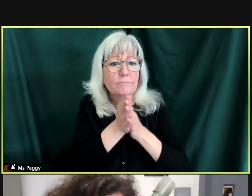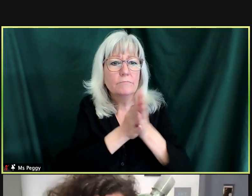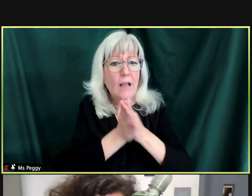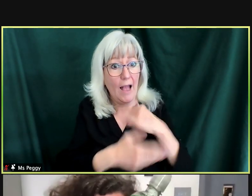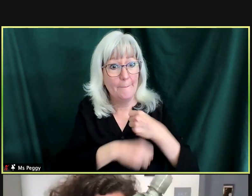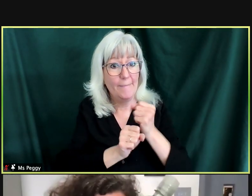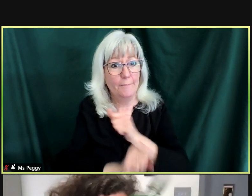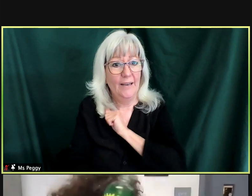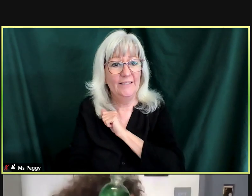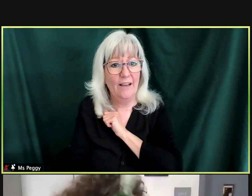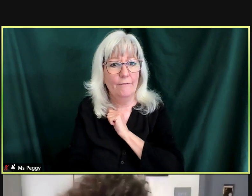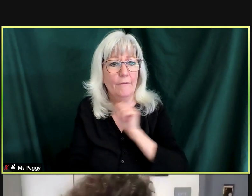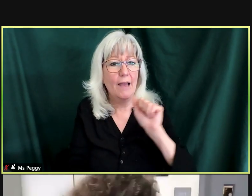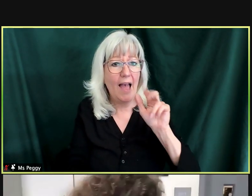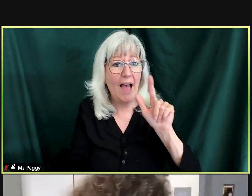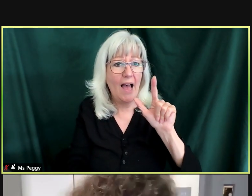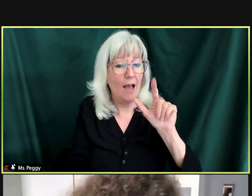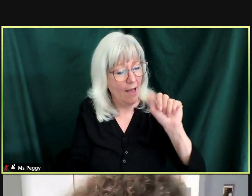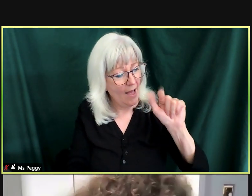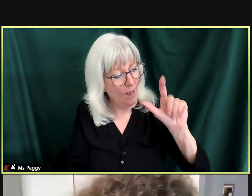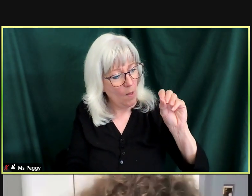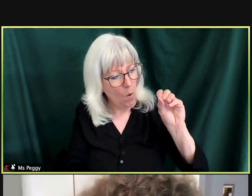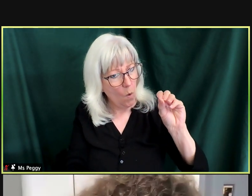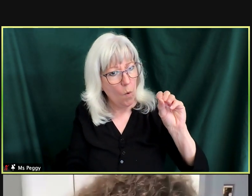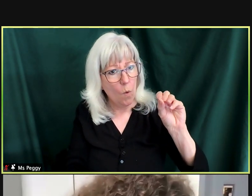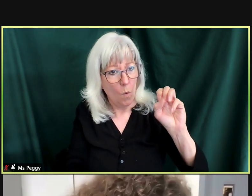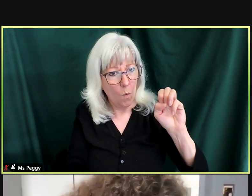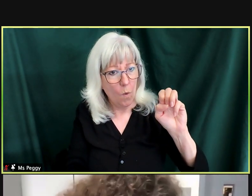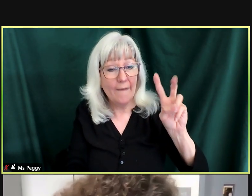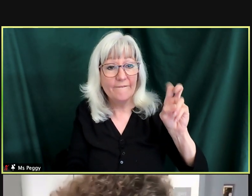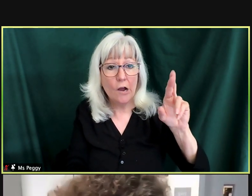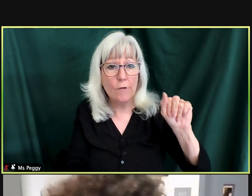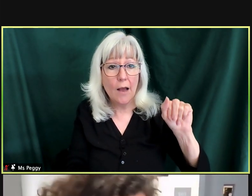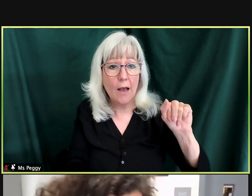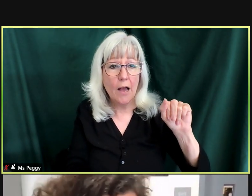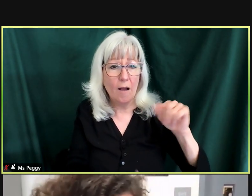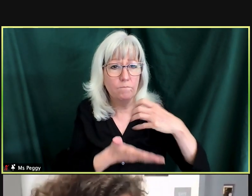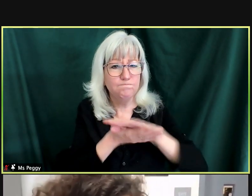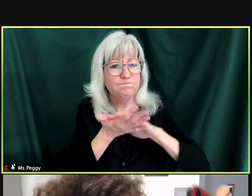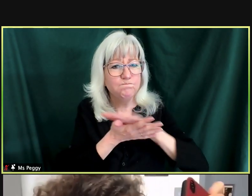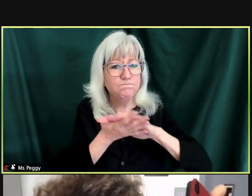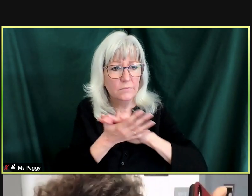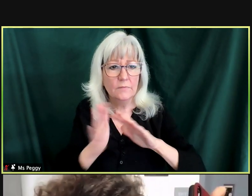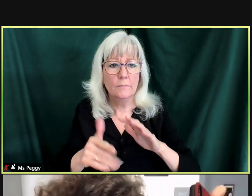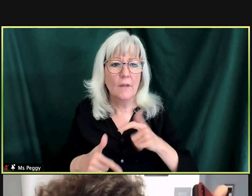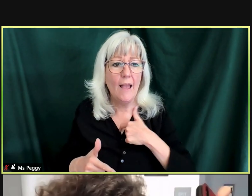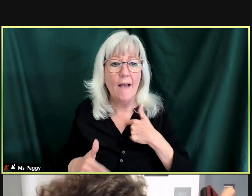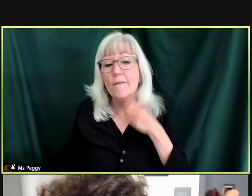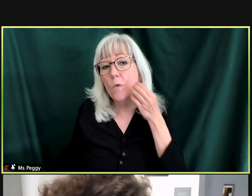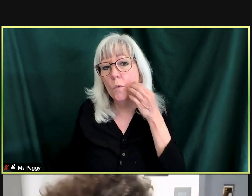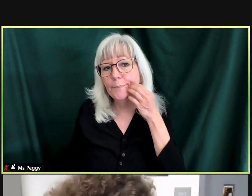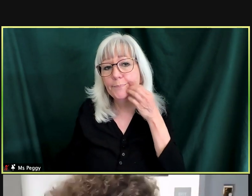aloe vera gel. I've got a phone.